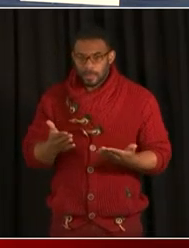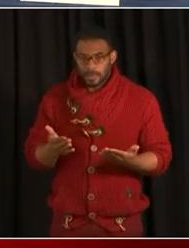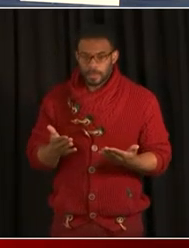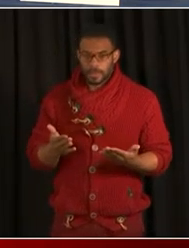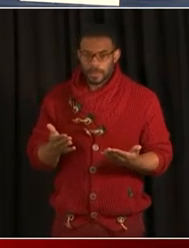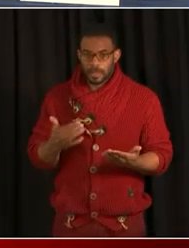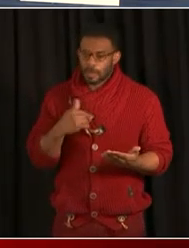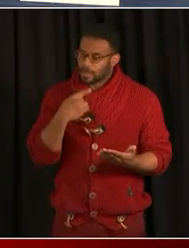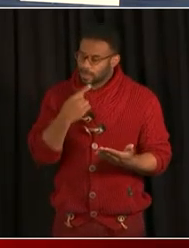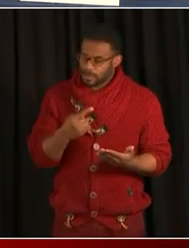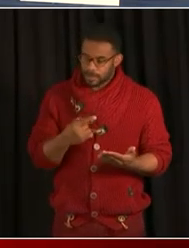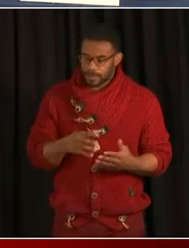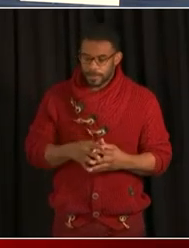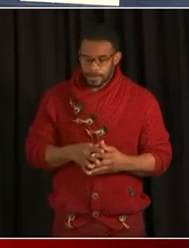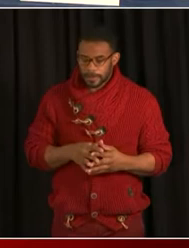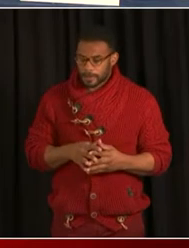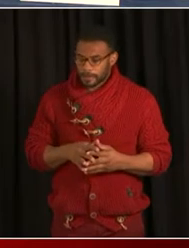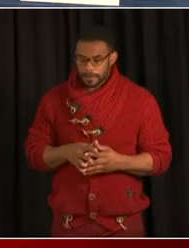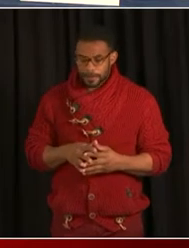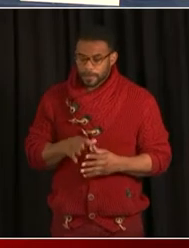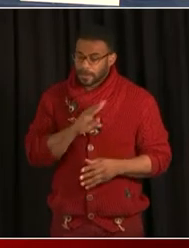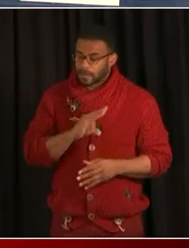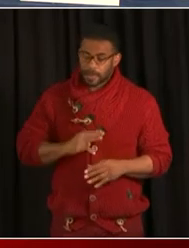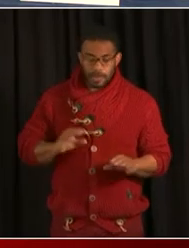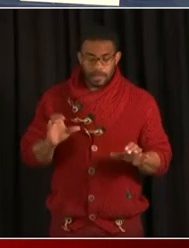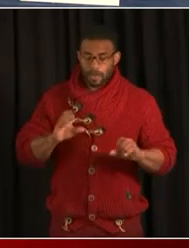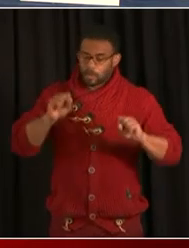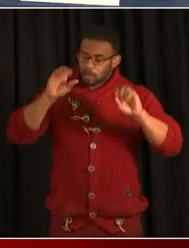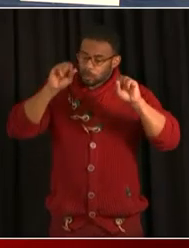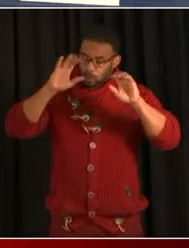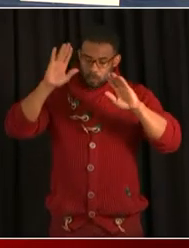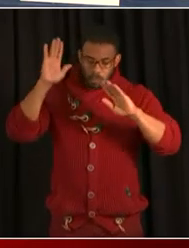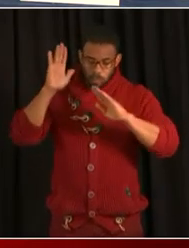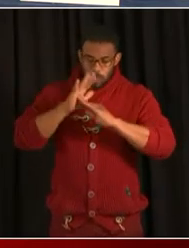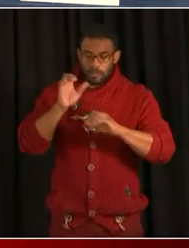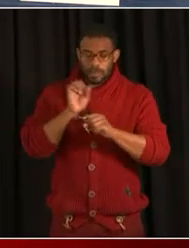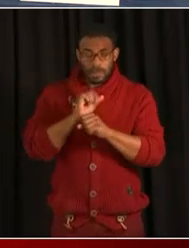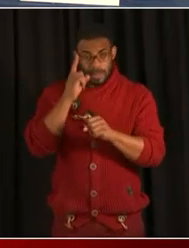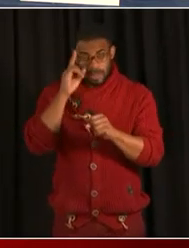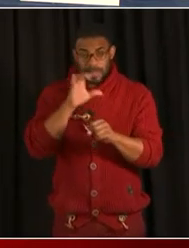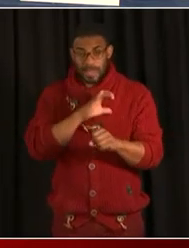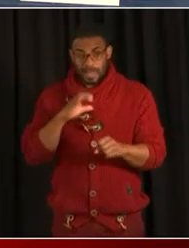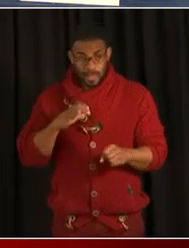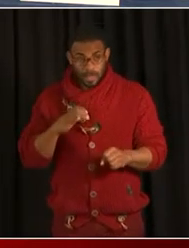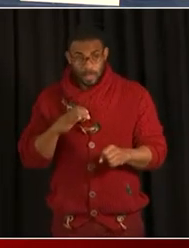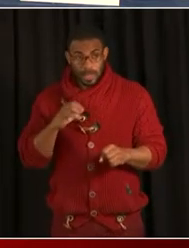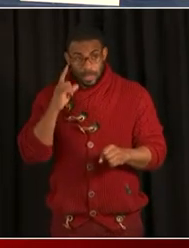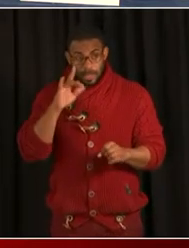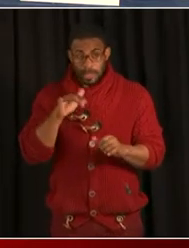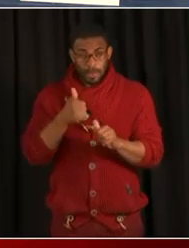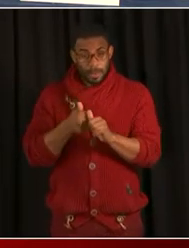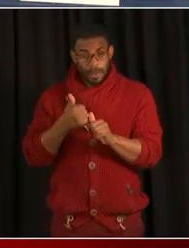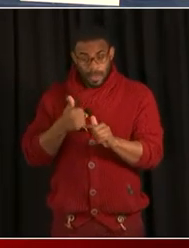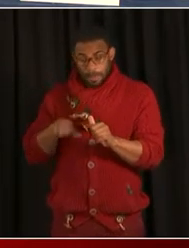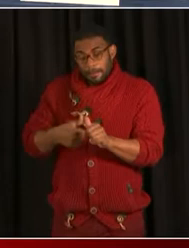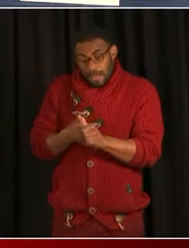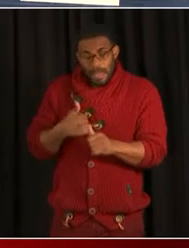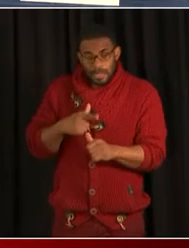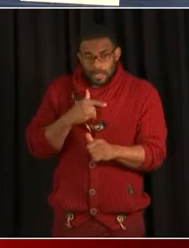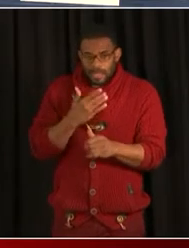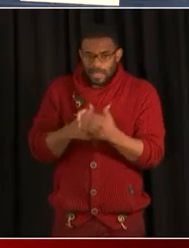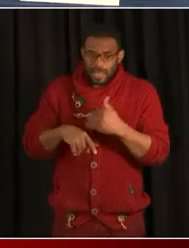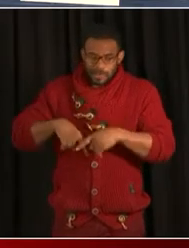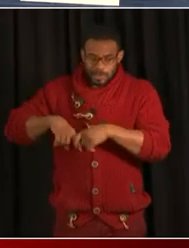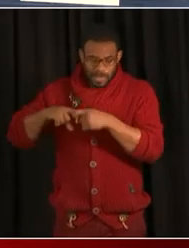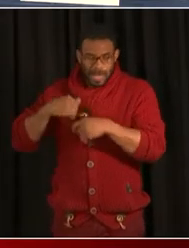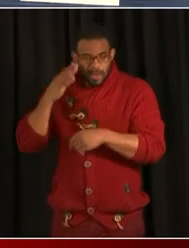everything. I'm going to tell you, the mayor has done a wonderful job, I think. The council, I think they were behind us. I think their hands